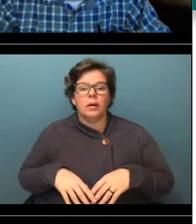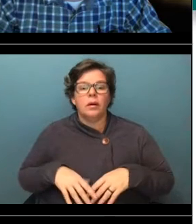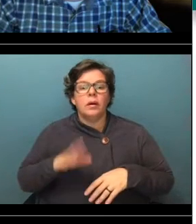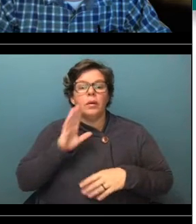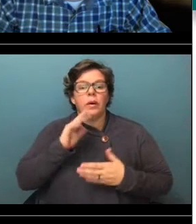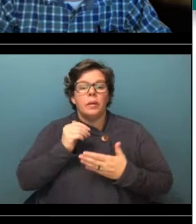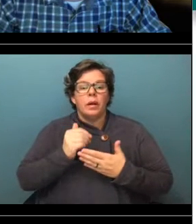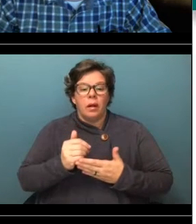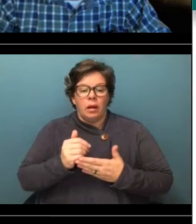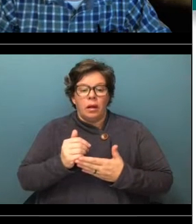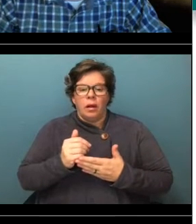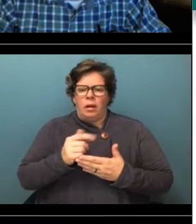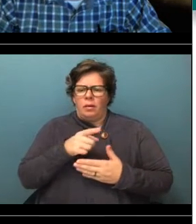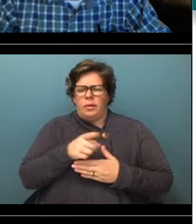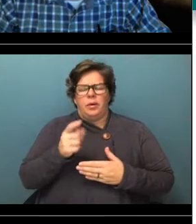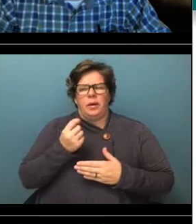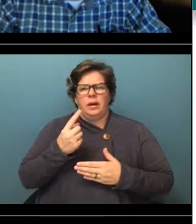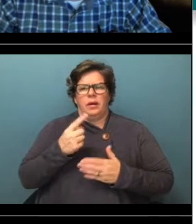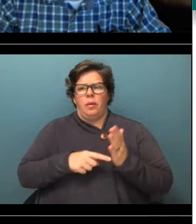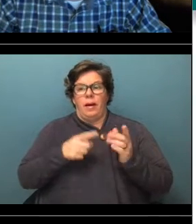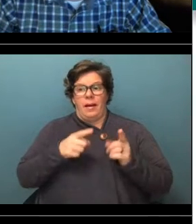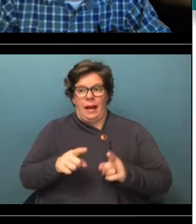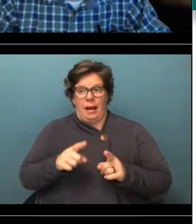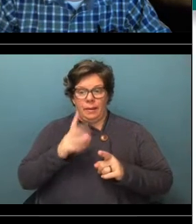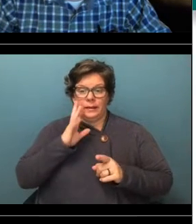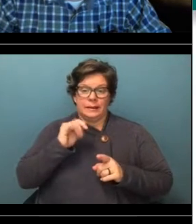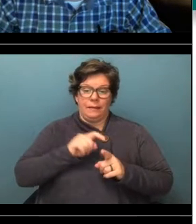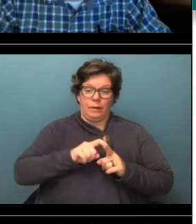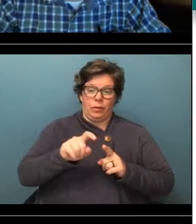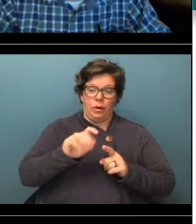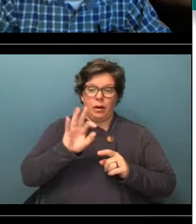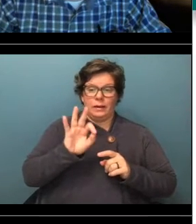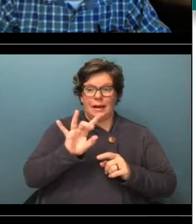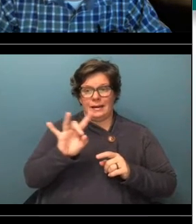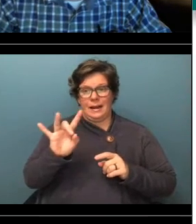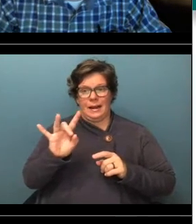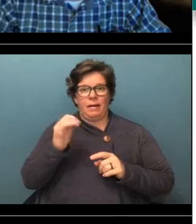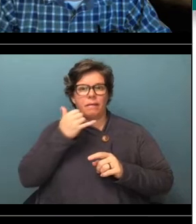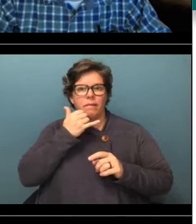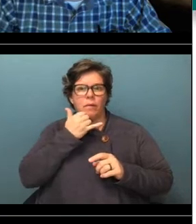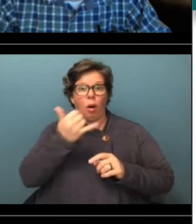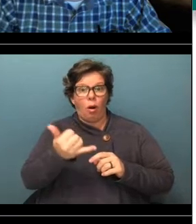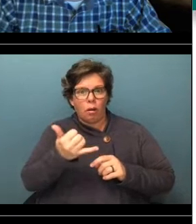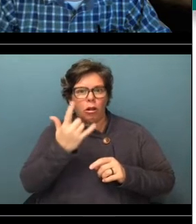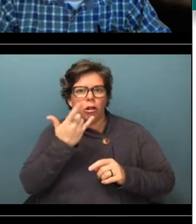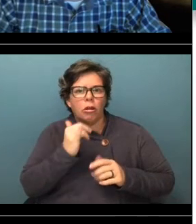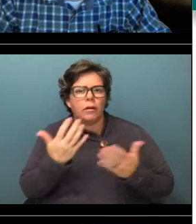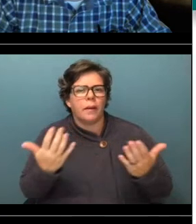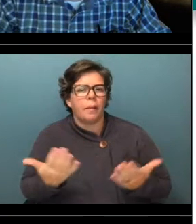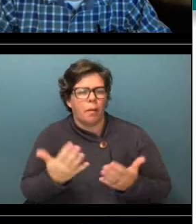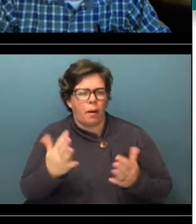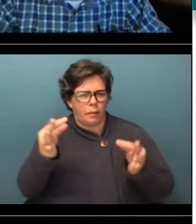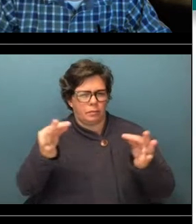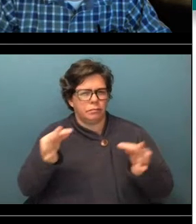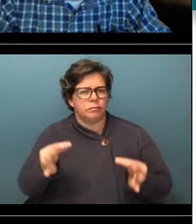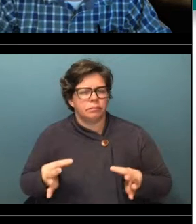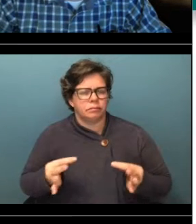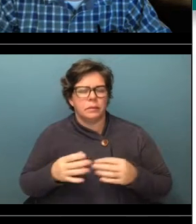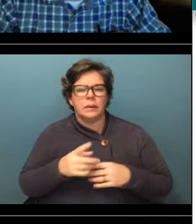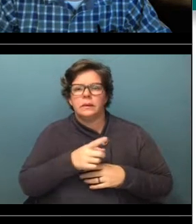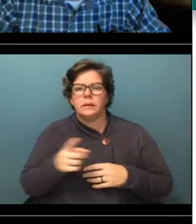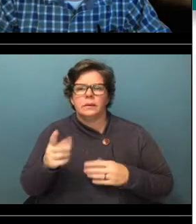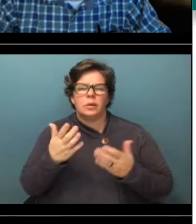everybody understand what might happen, in a typical 988 call. So those with a broad